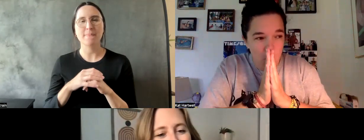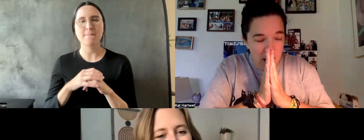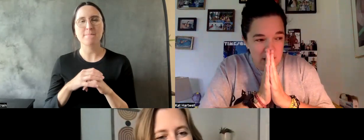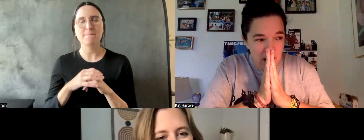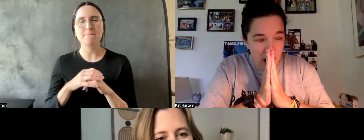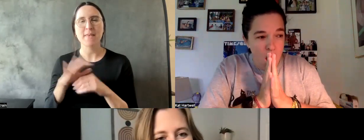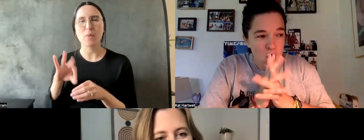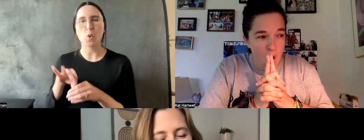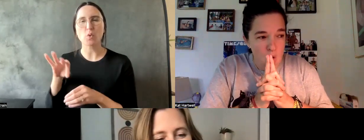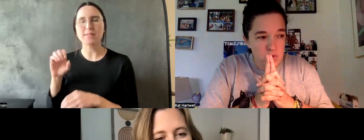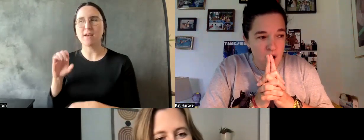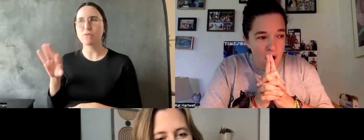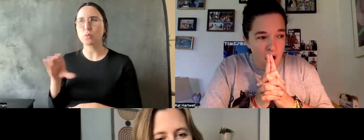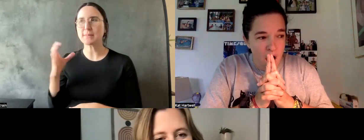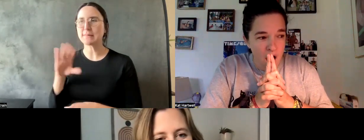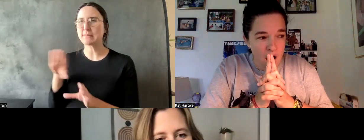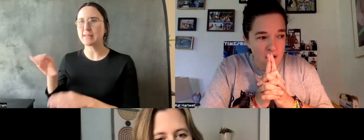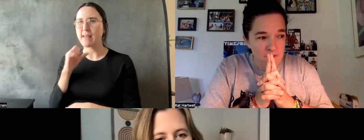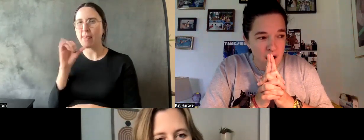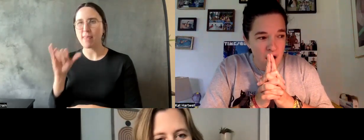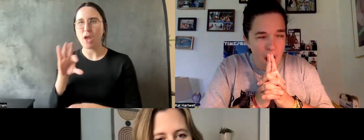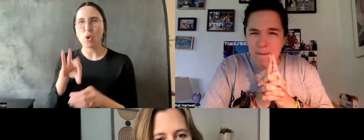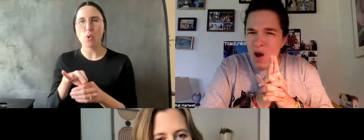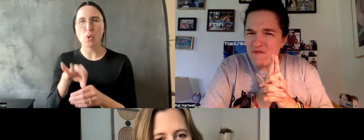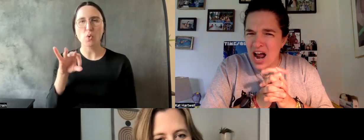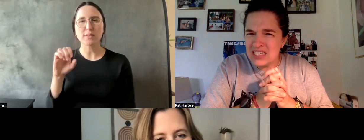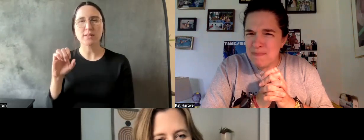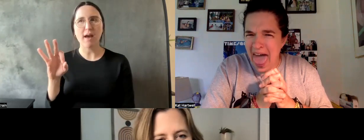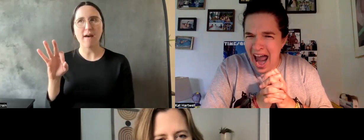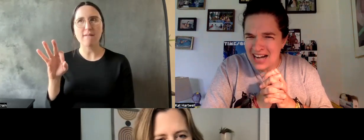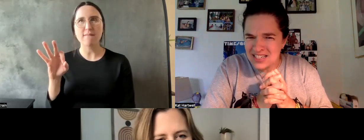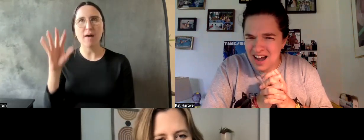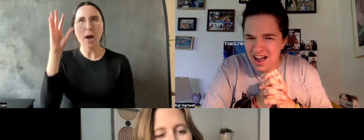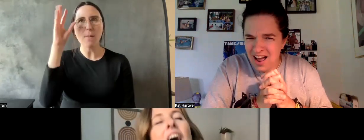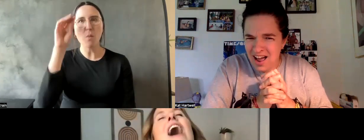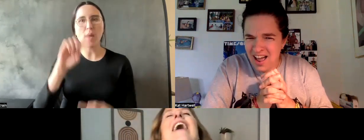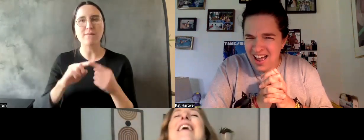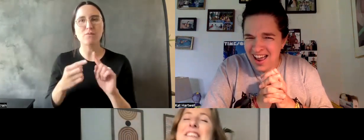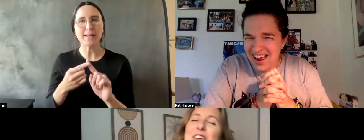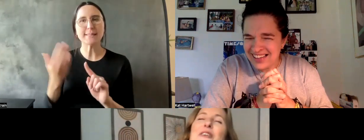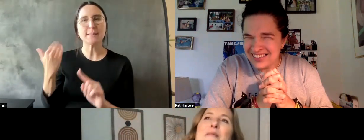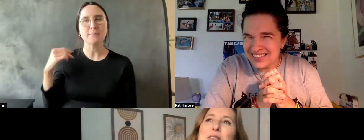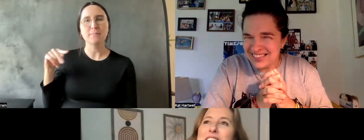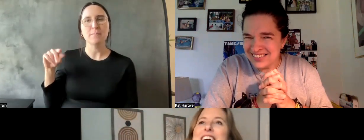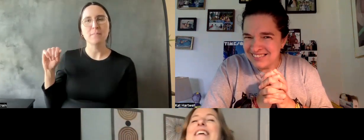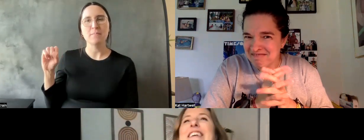think it was about a boyfriend past. Ah, yes, I know that movie.